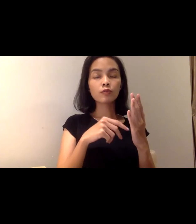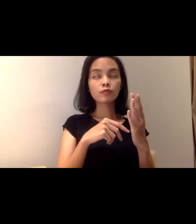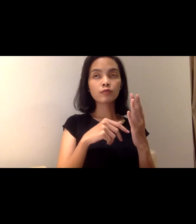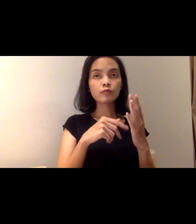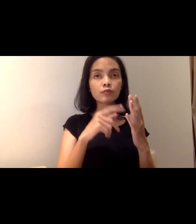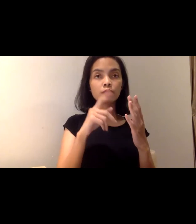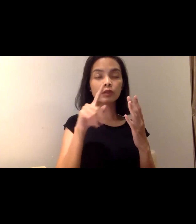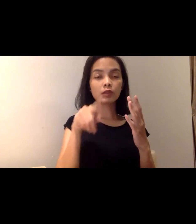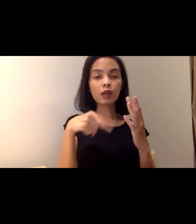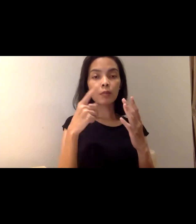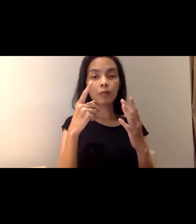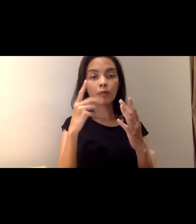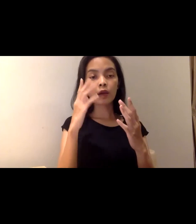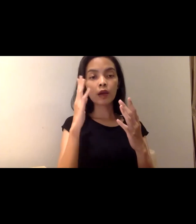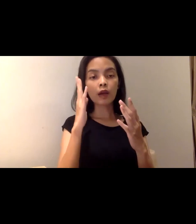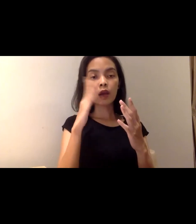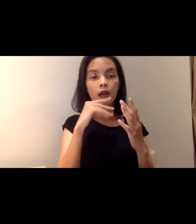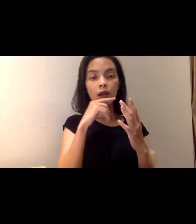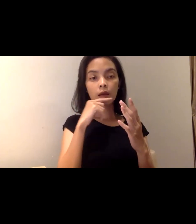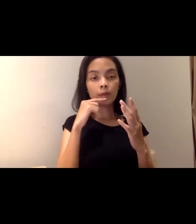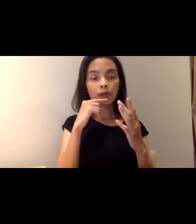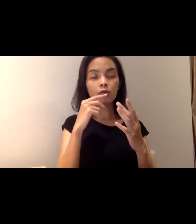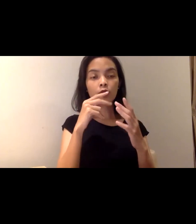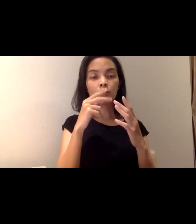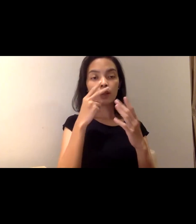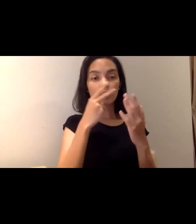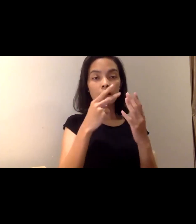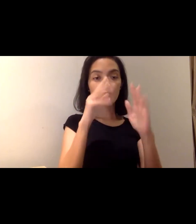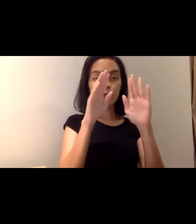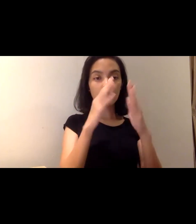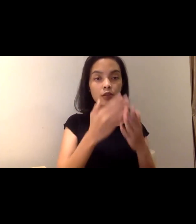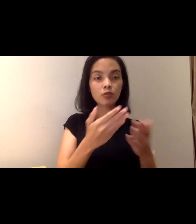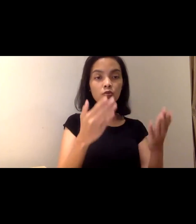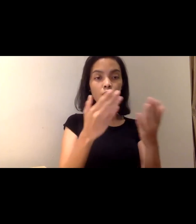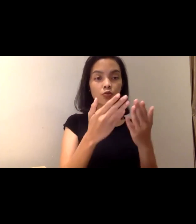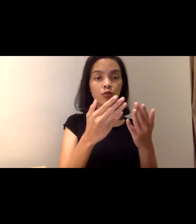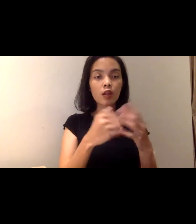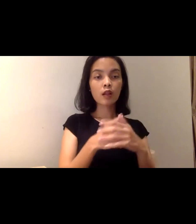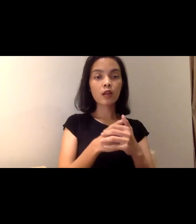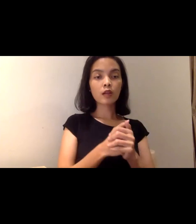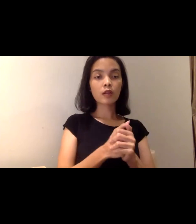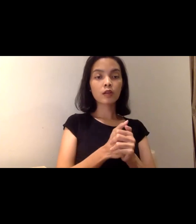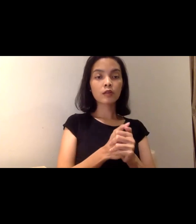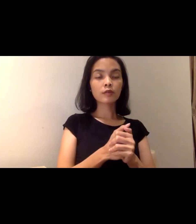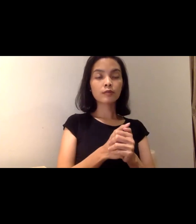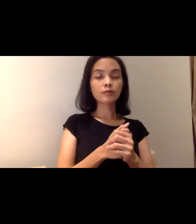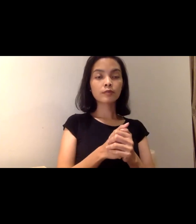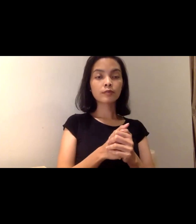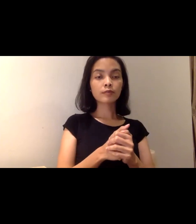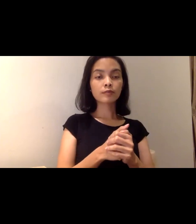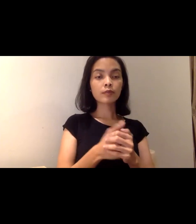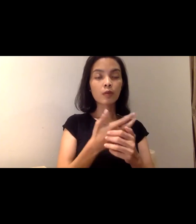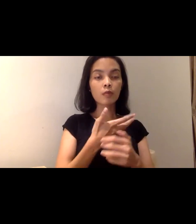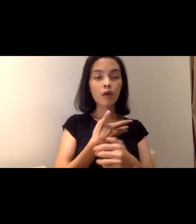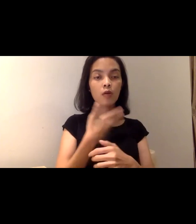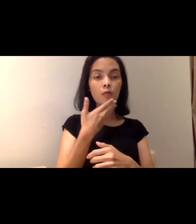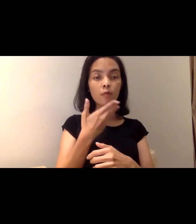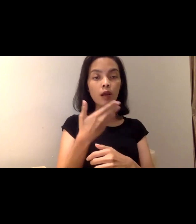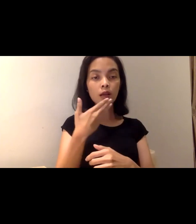media. We would like to give a very big thank you to our partners, British Council and